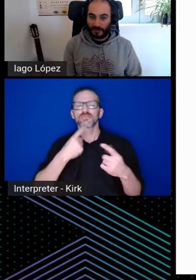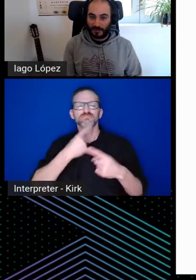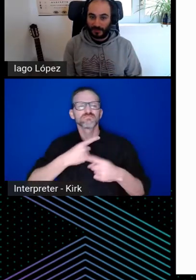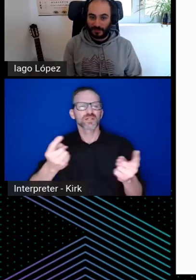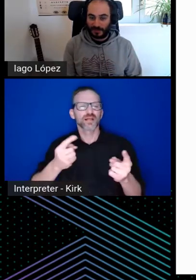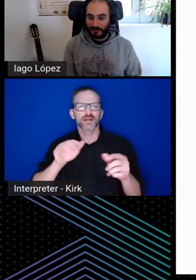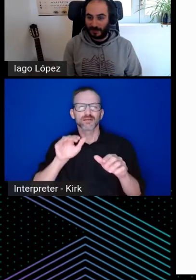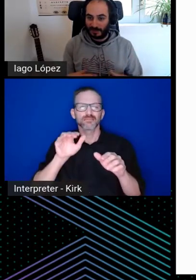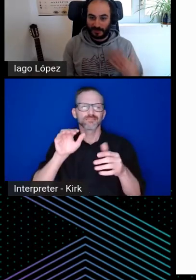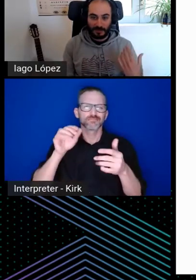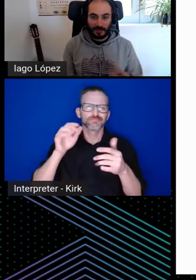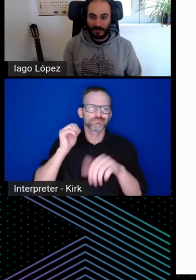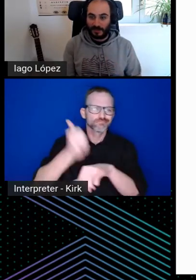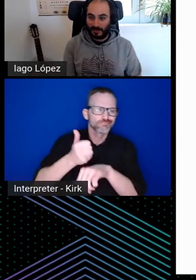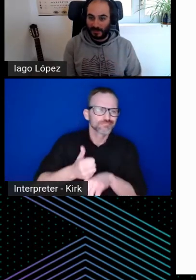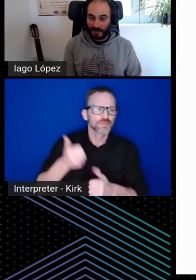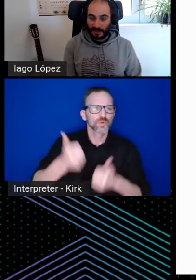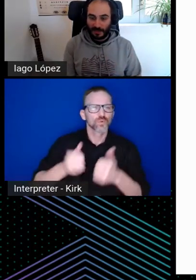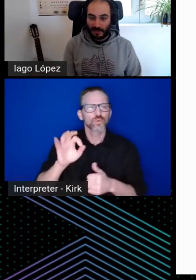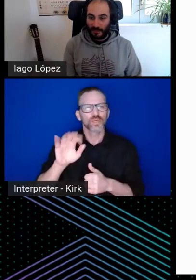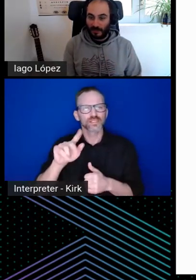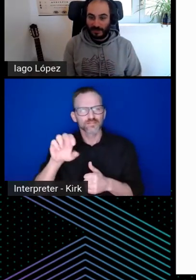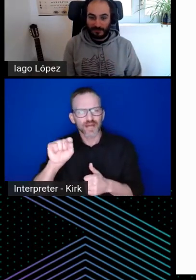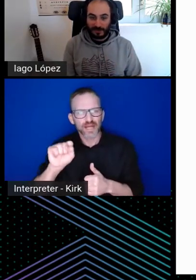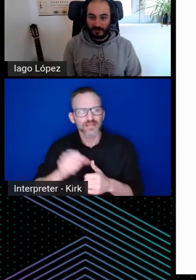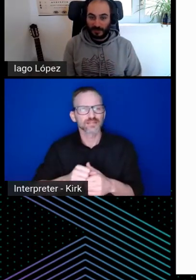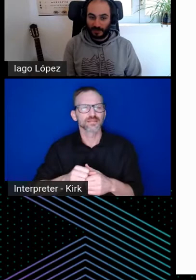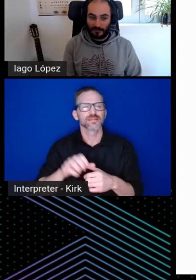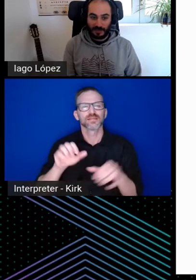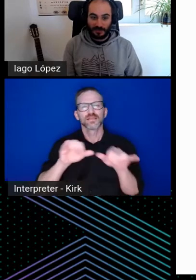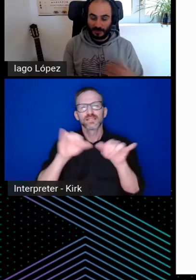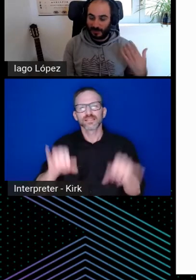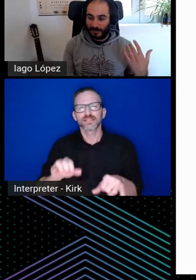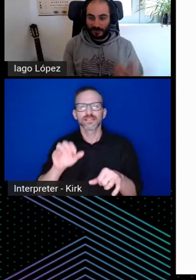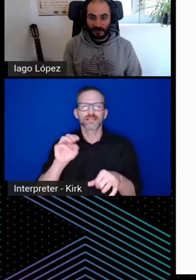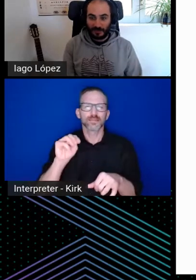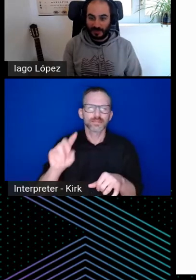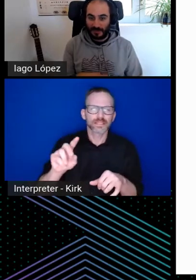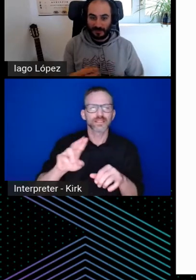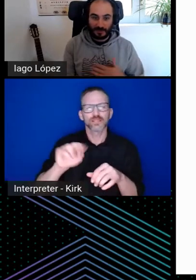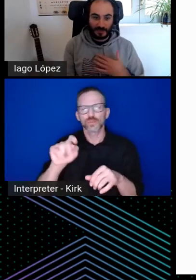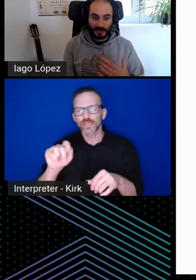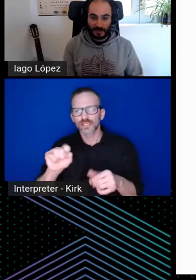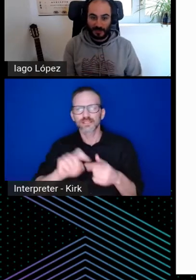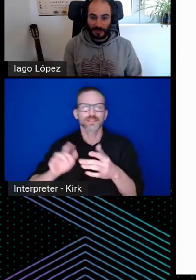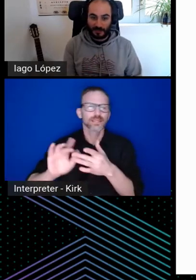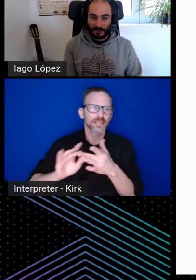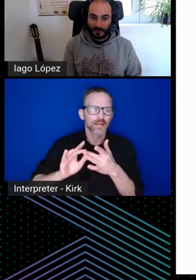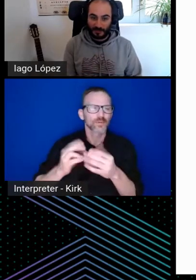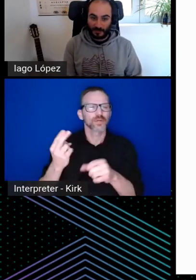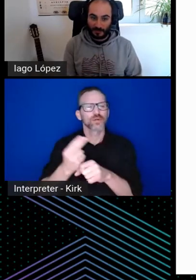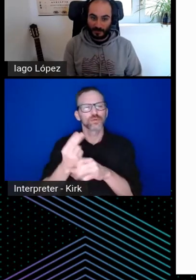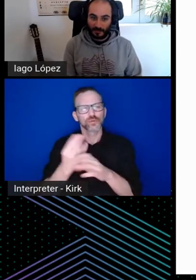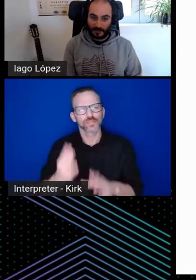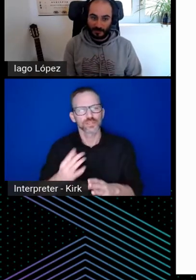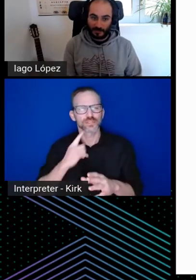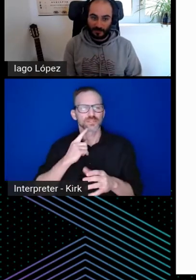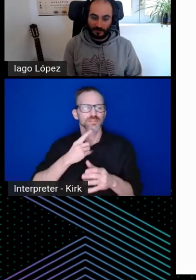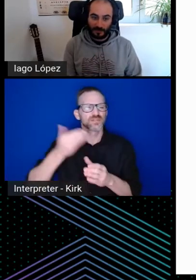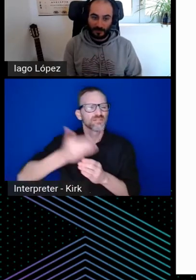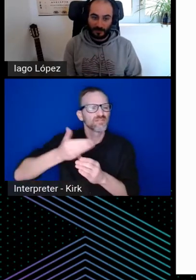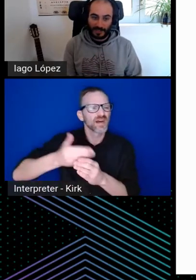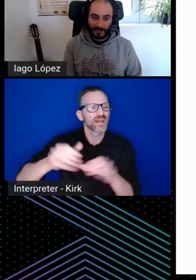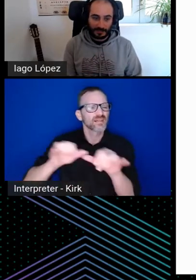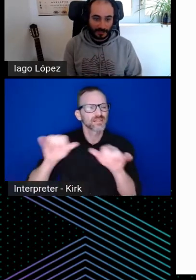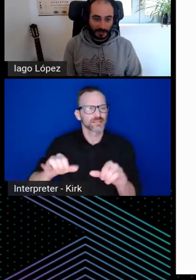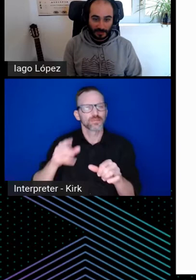your operating system, what systemd units, what networks you want, what users, file system partitions. You can,